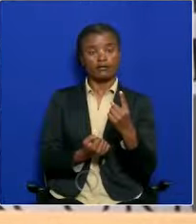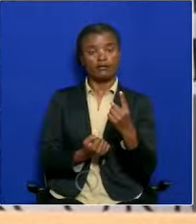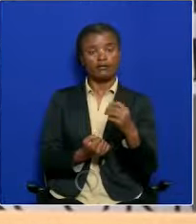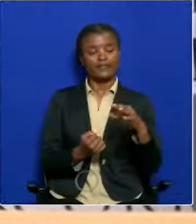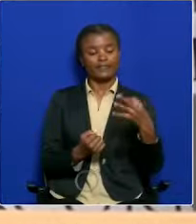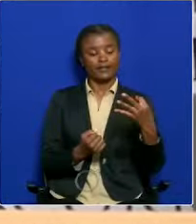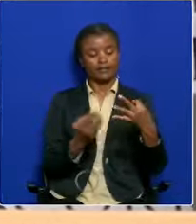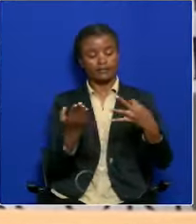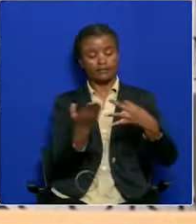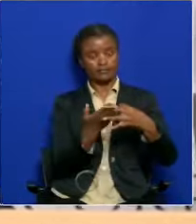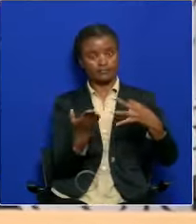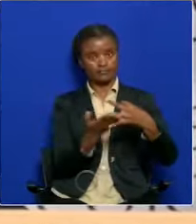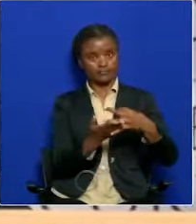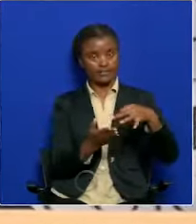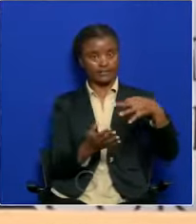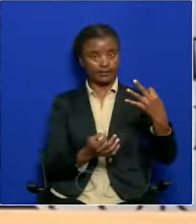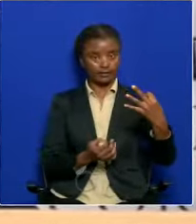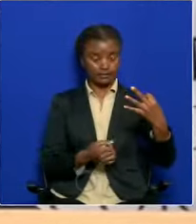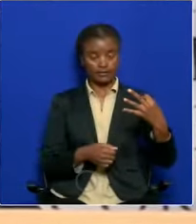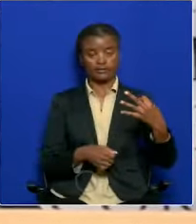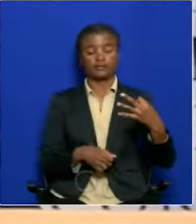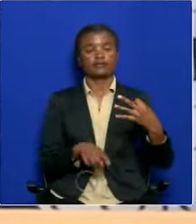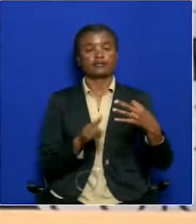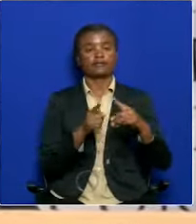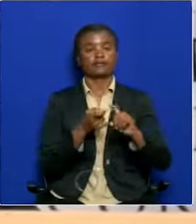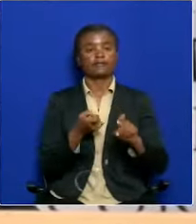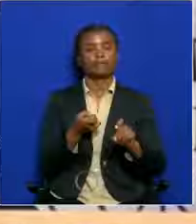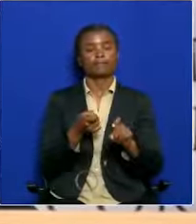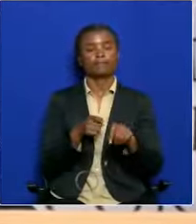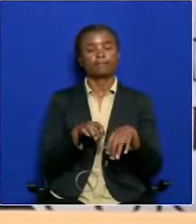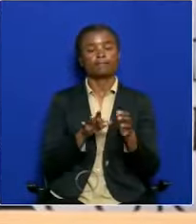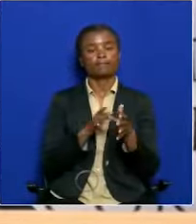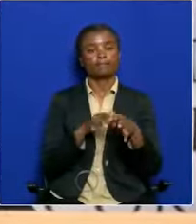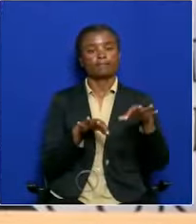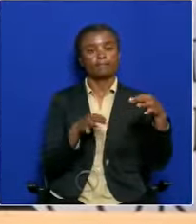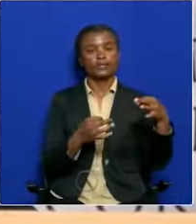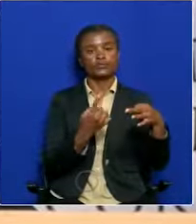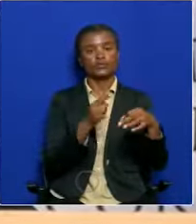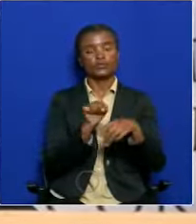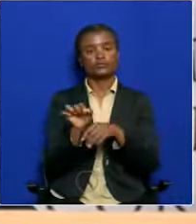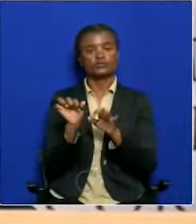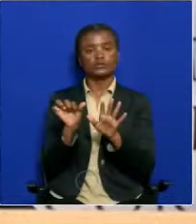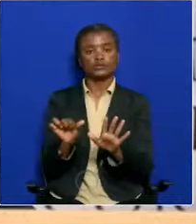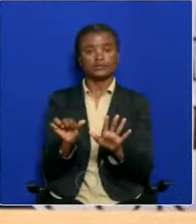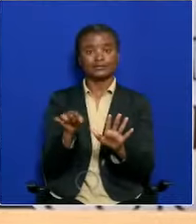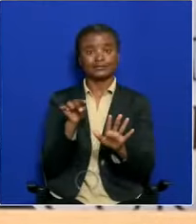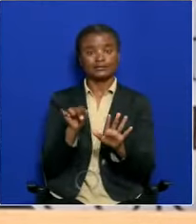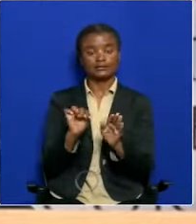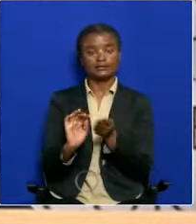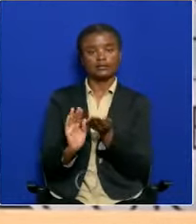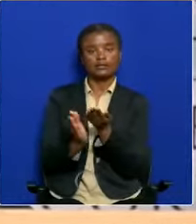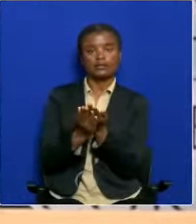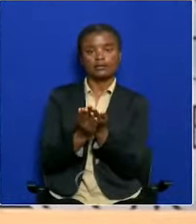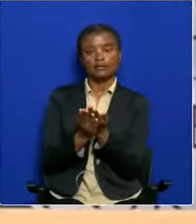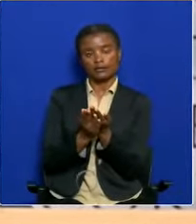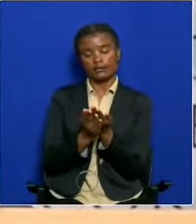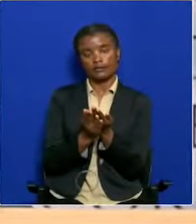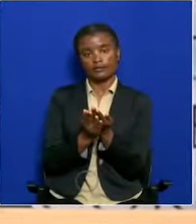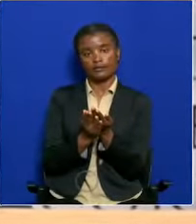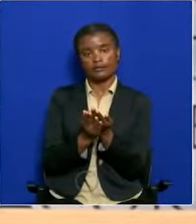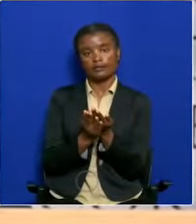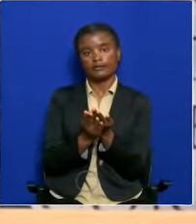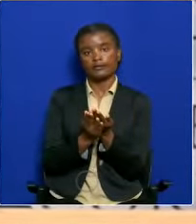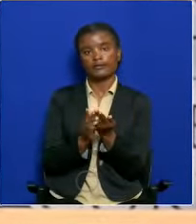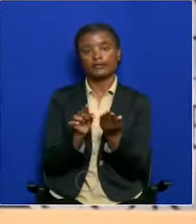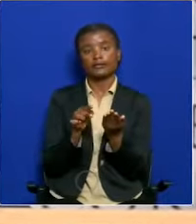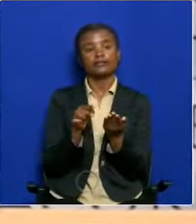And it is from page 1 to 6, and then there's an annexure, which is an unsigned